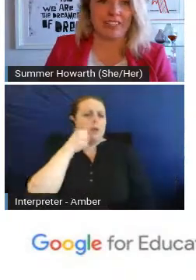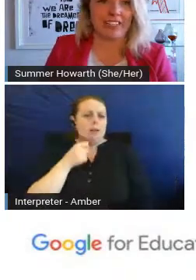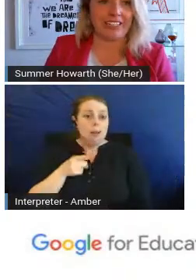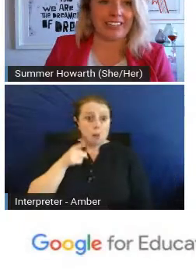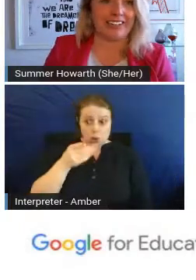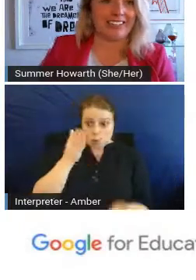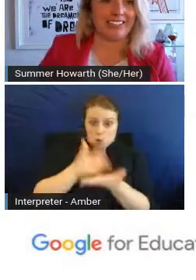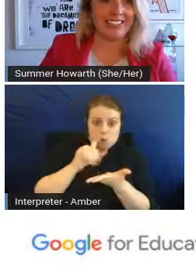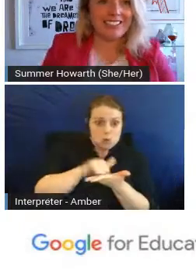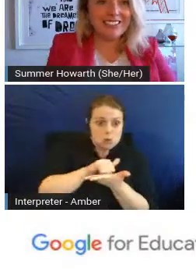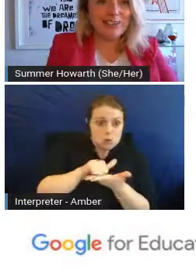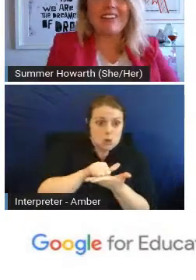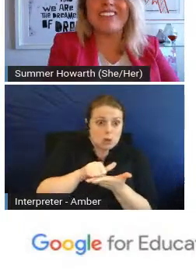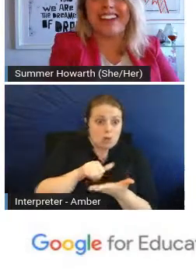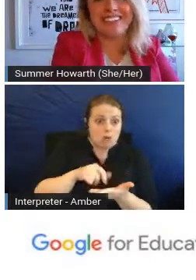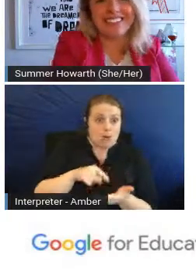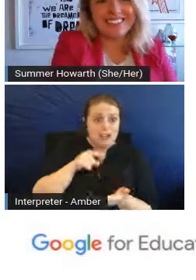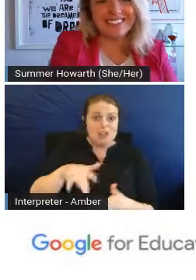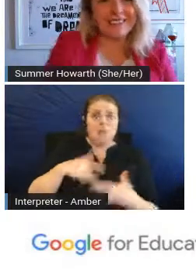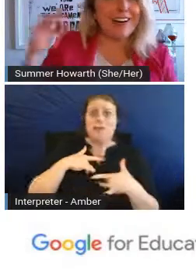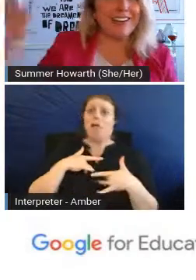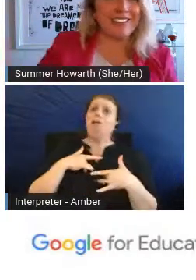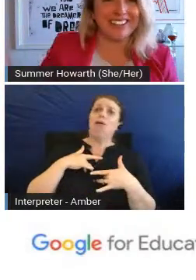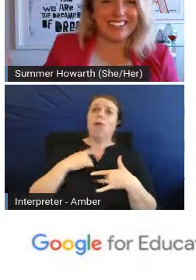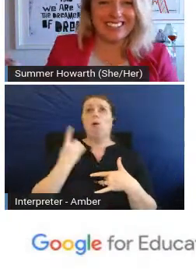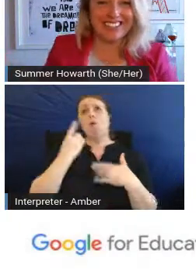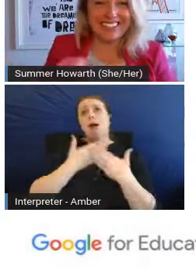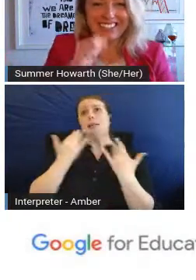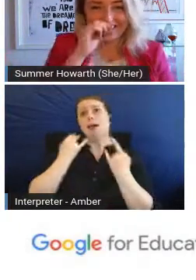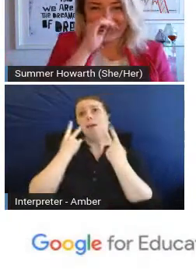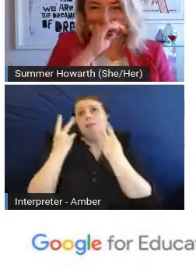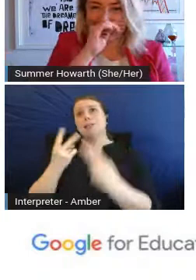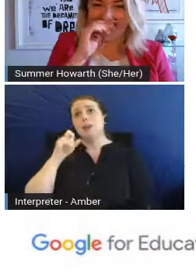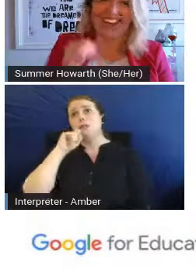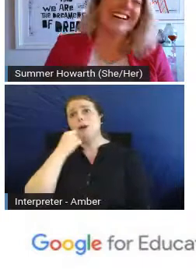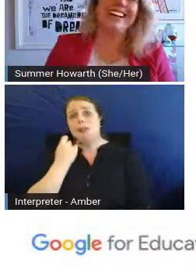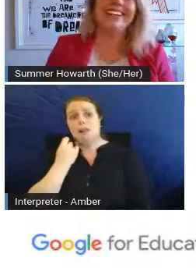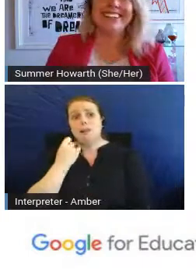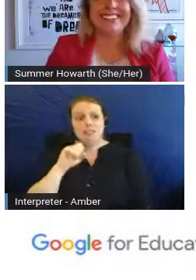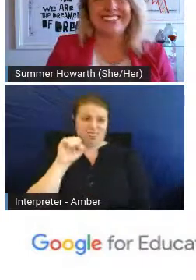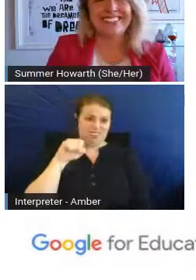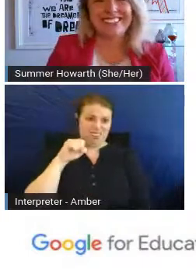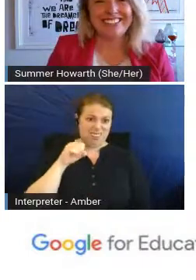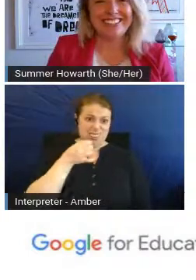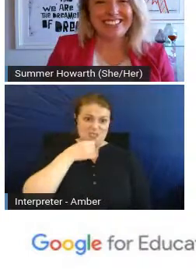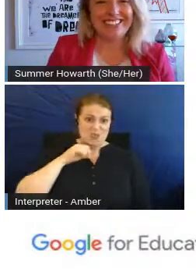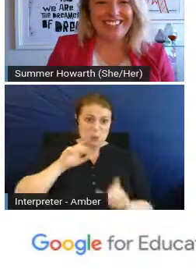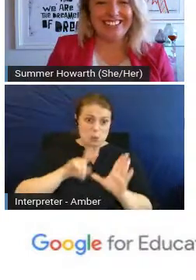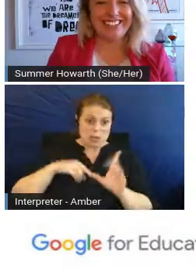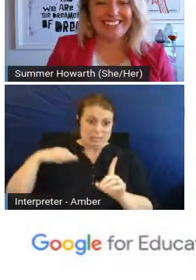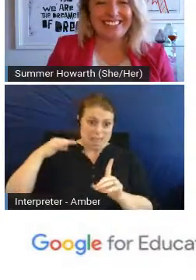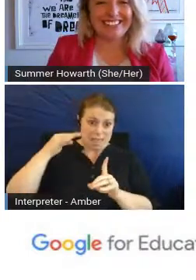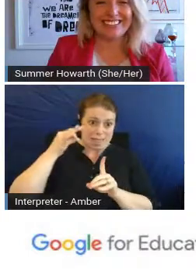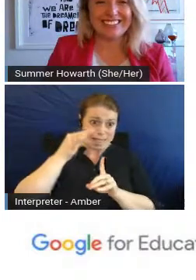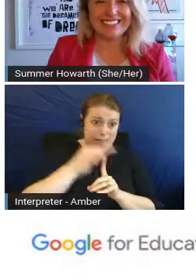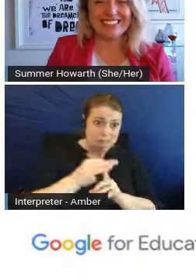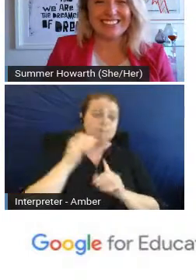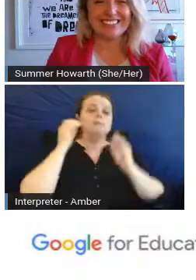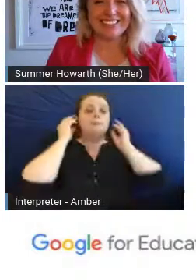even still feeling like that, right? yeah, One day. that's right. It's been a couple of years. It's been a couple of years. So